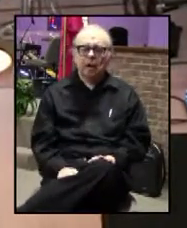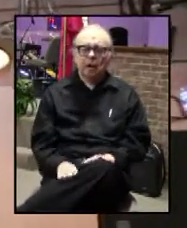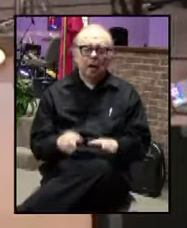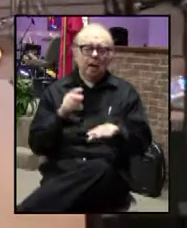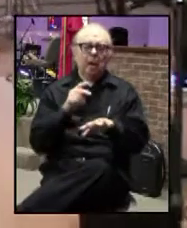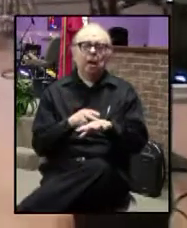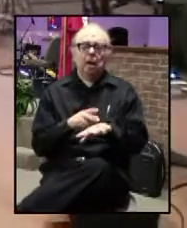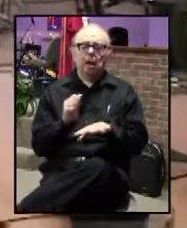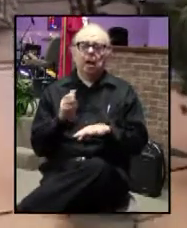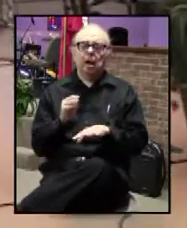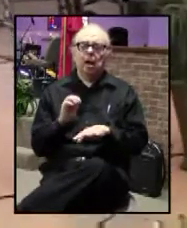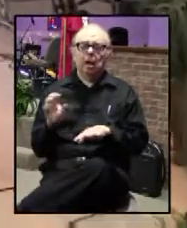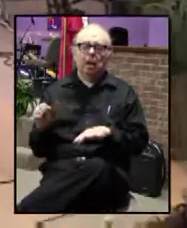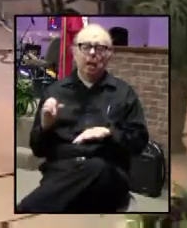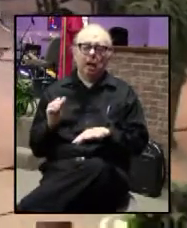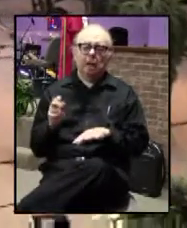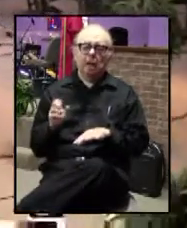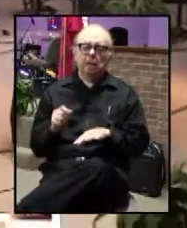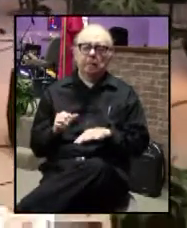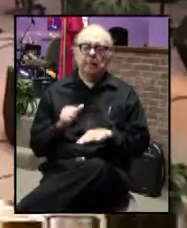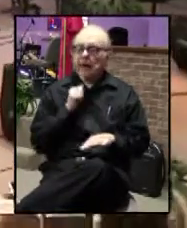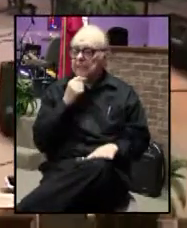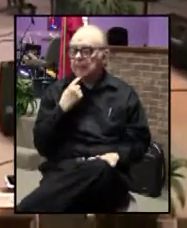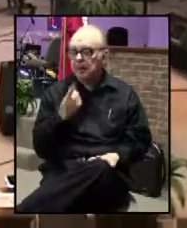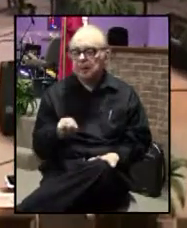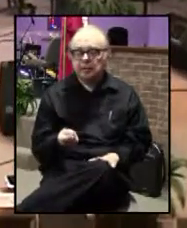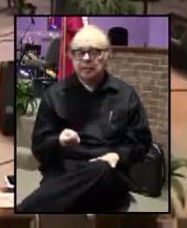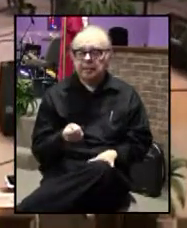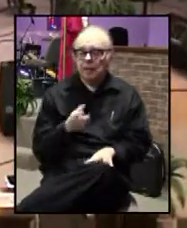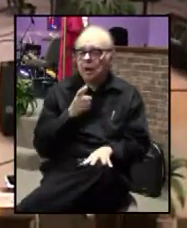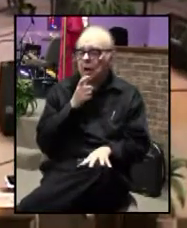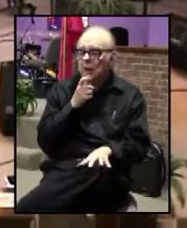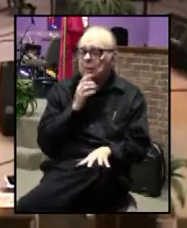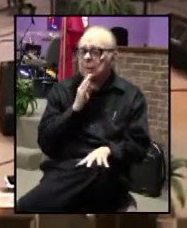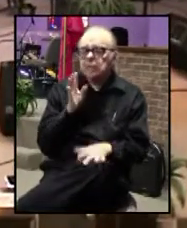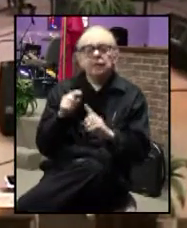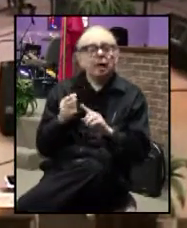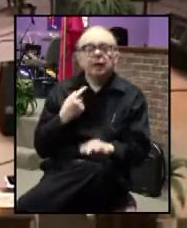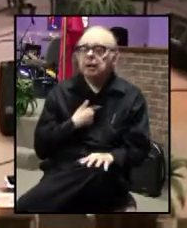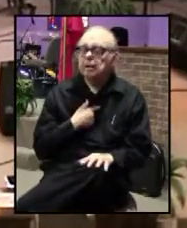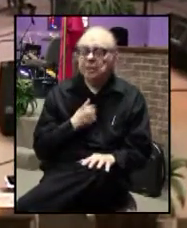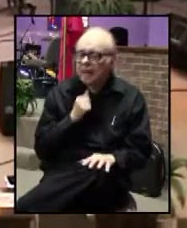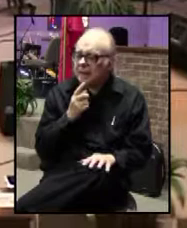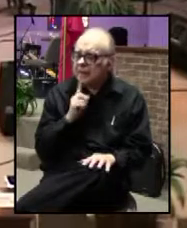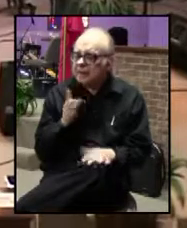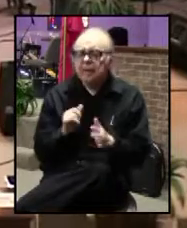Peter, James, and John didn't say, "Who's that talking to us?"